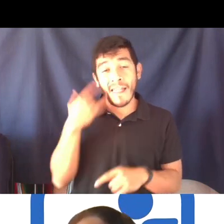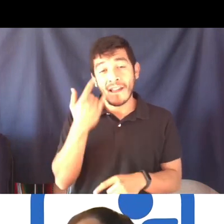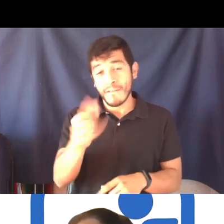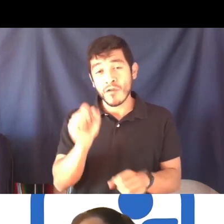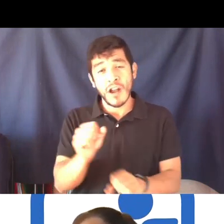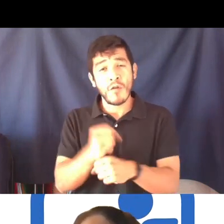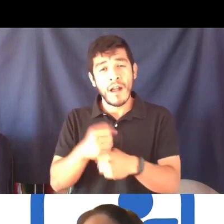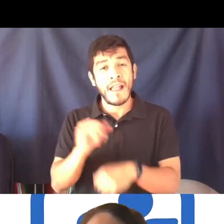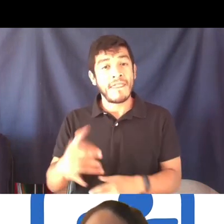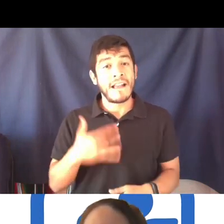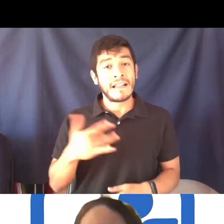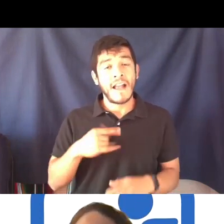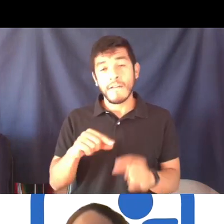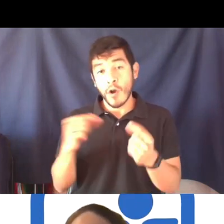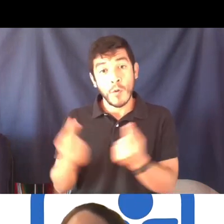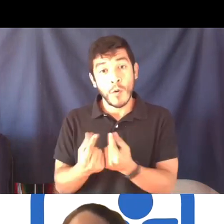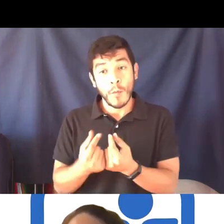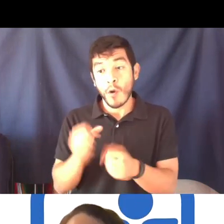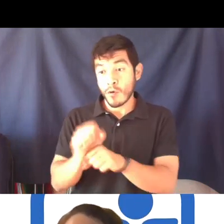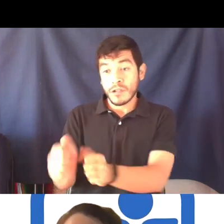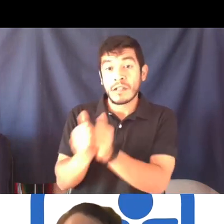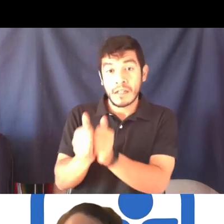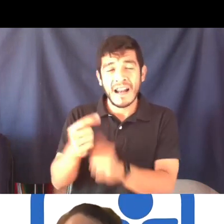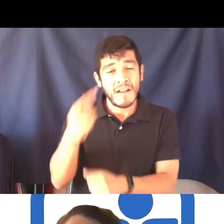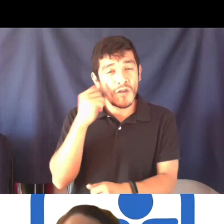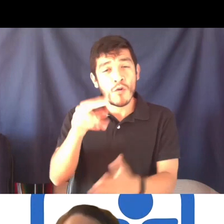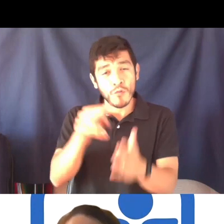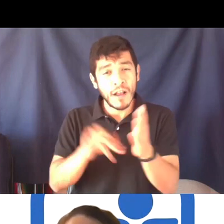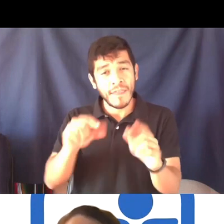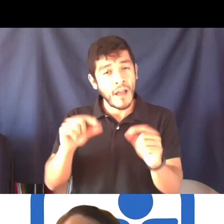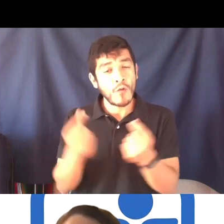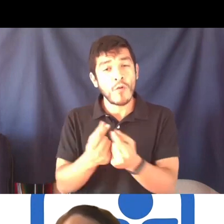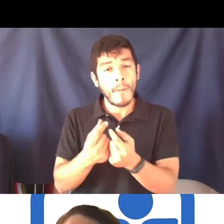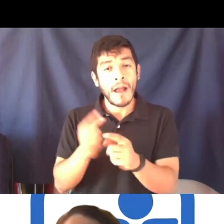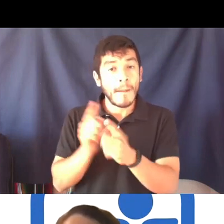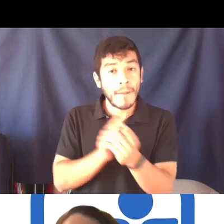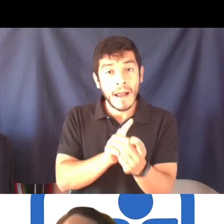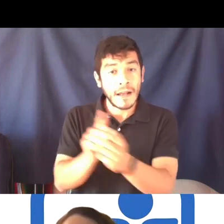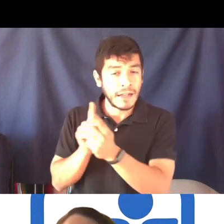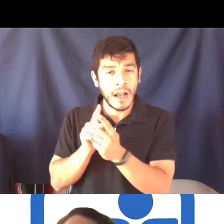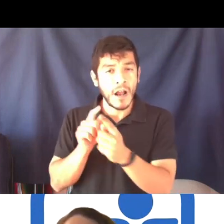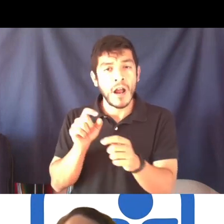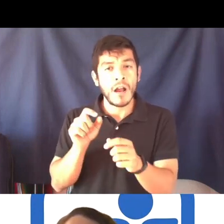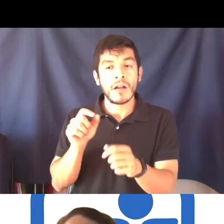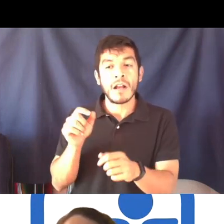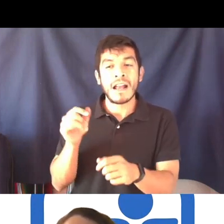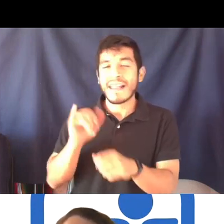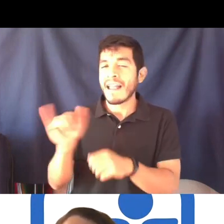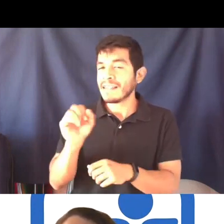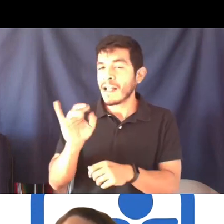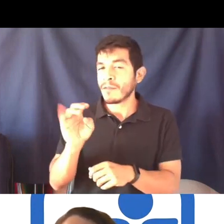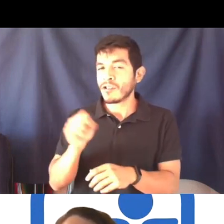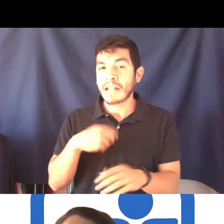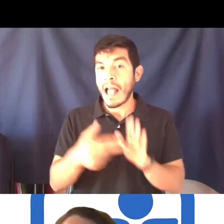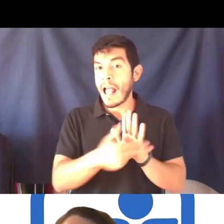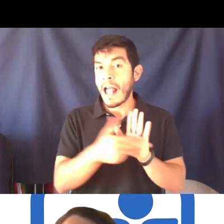sense of group cohesion, and if you read that group mentoring supplement in that same series that I highlighted earlier, we do have one